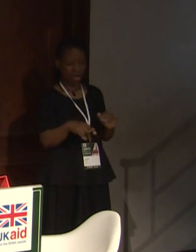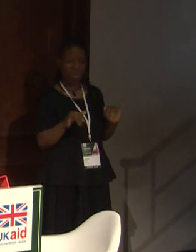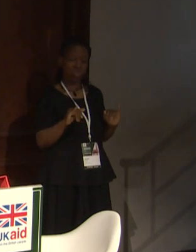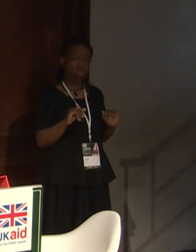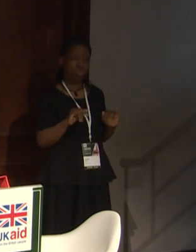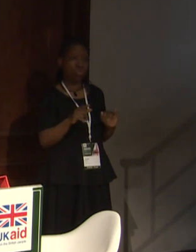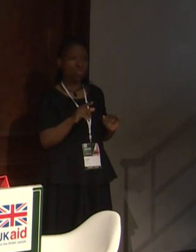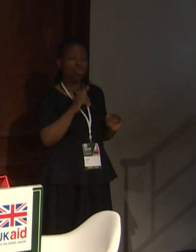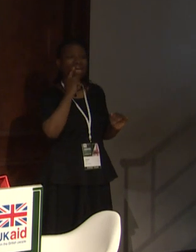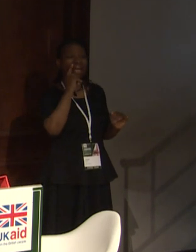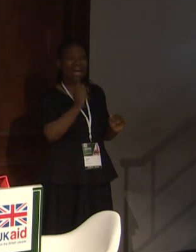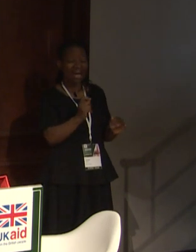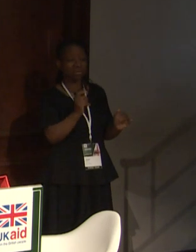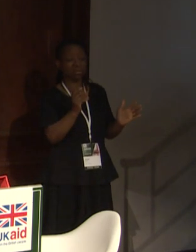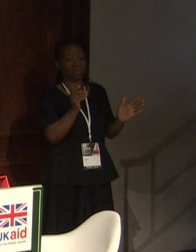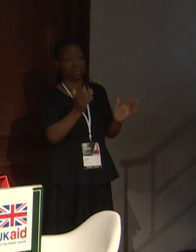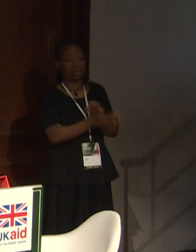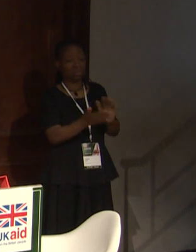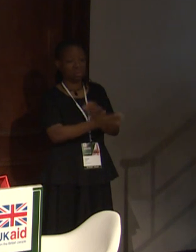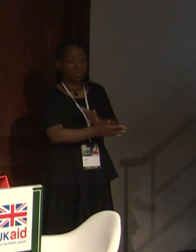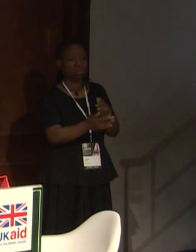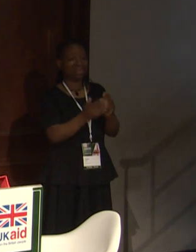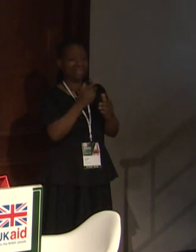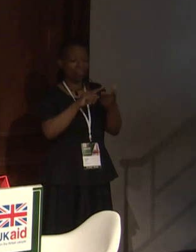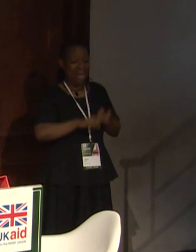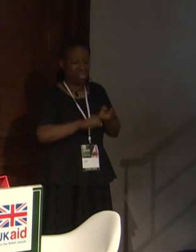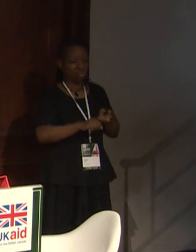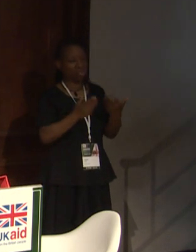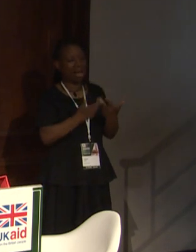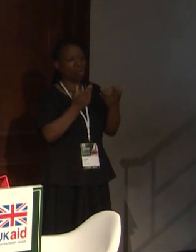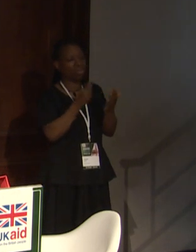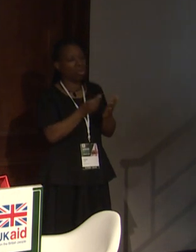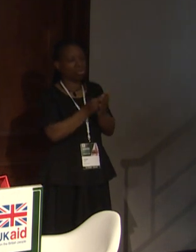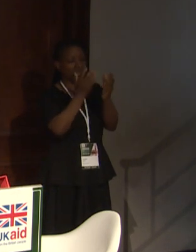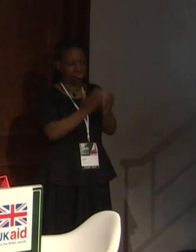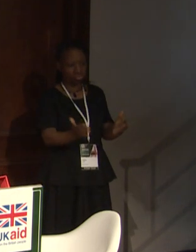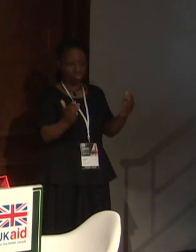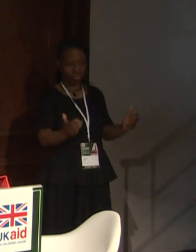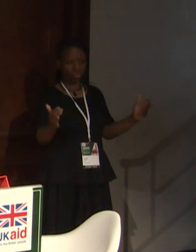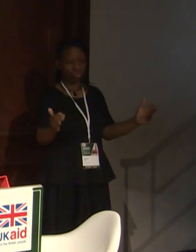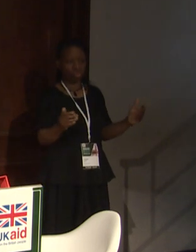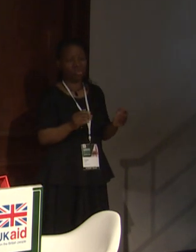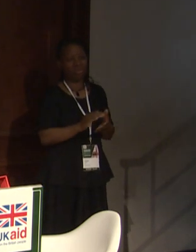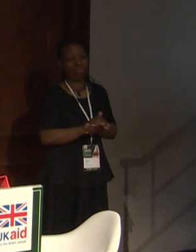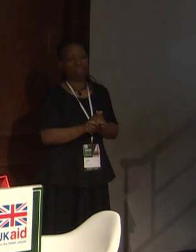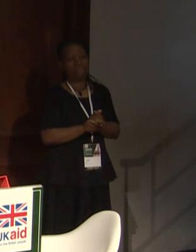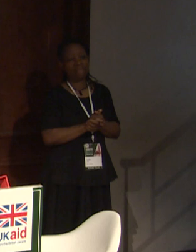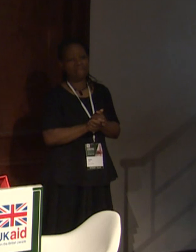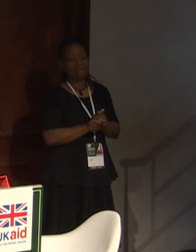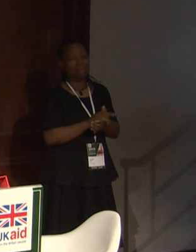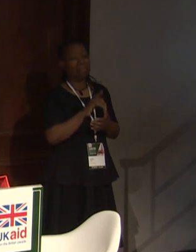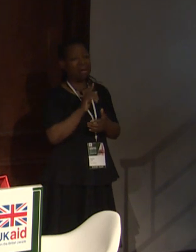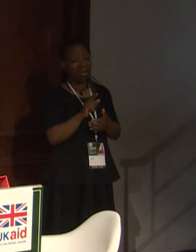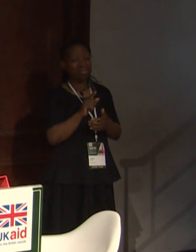be eliminated by the growth of the economy of Myanmar, in the same way as poverty in China was eliminated by the growth of the economy in China.